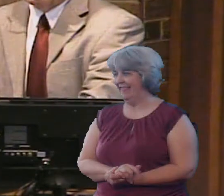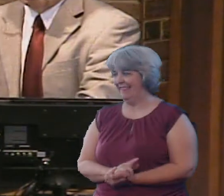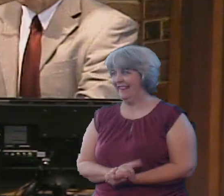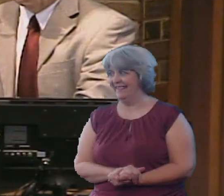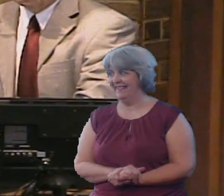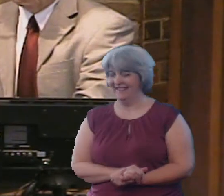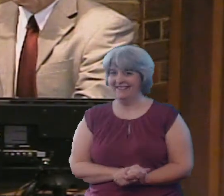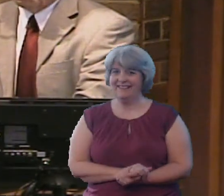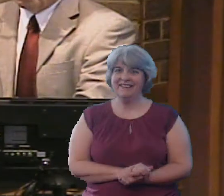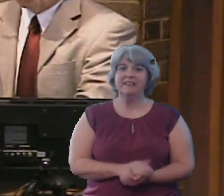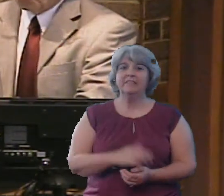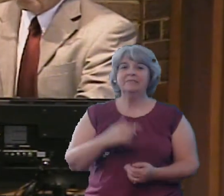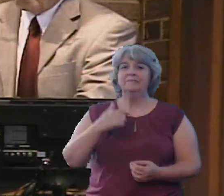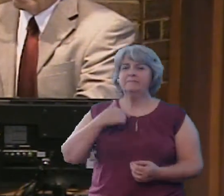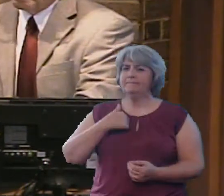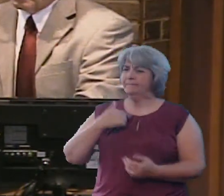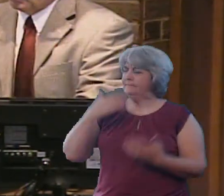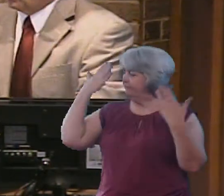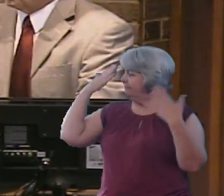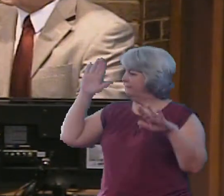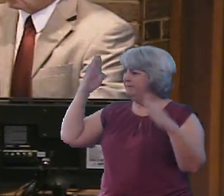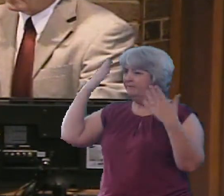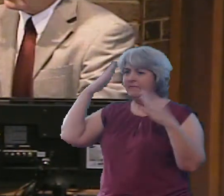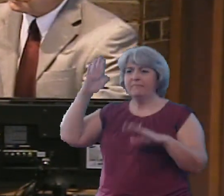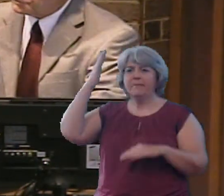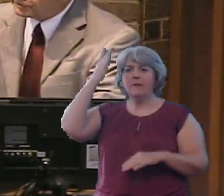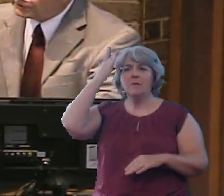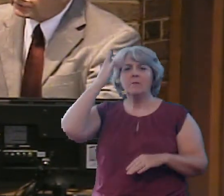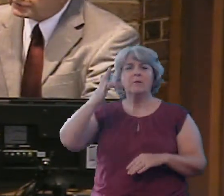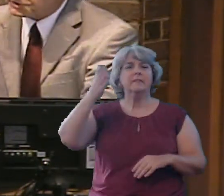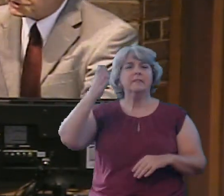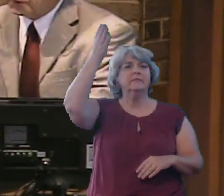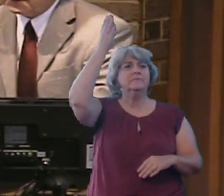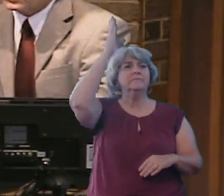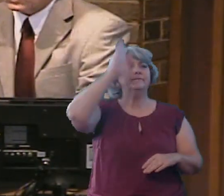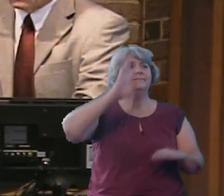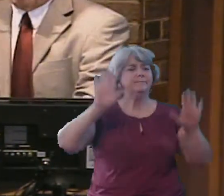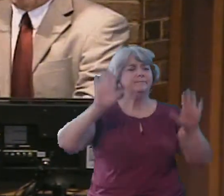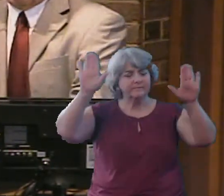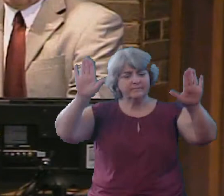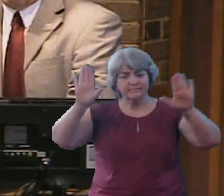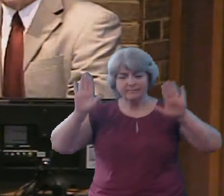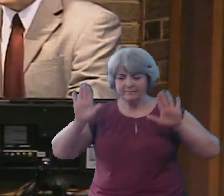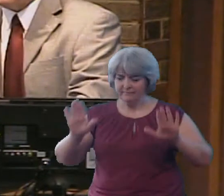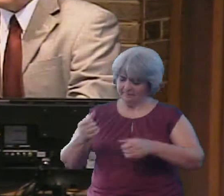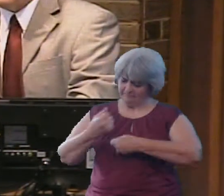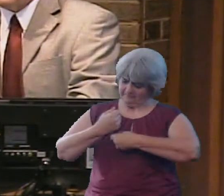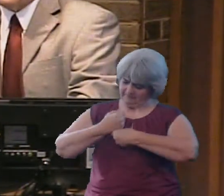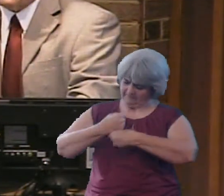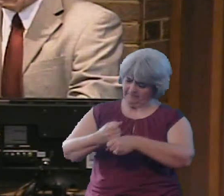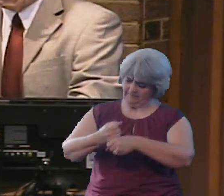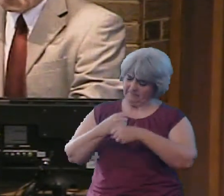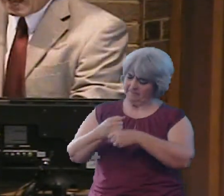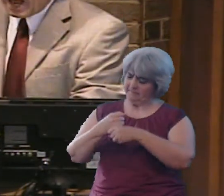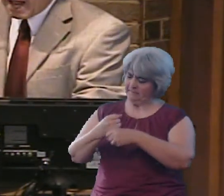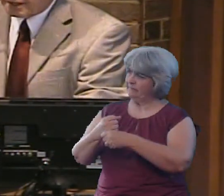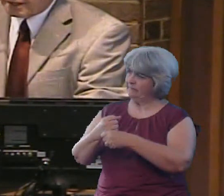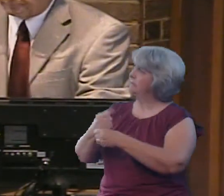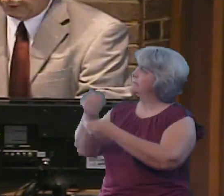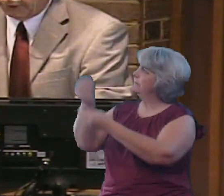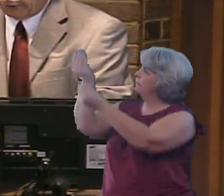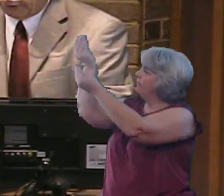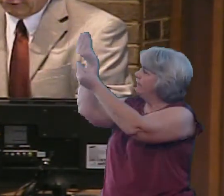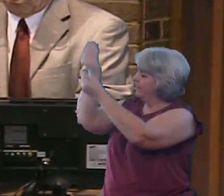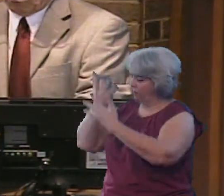I know not why God's wondrous grace to me He